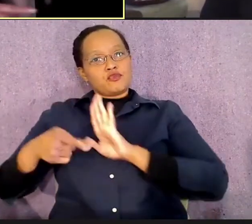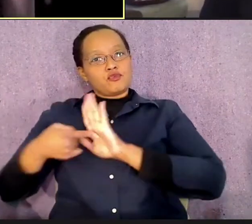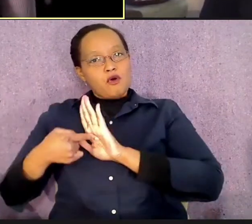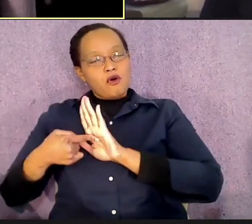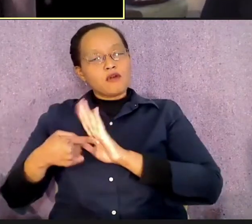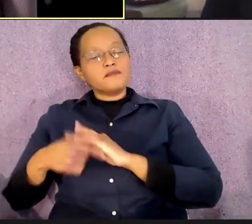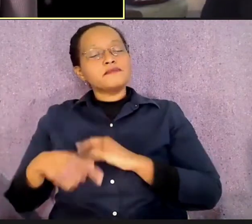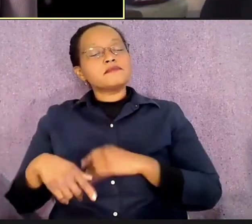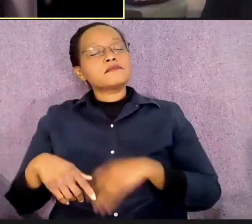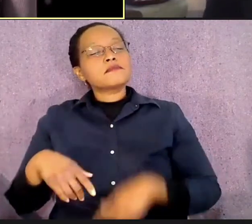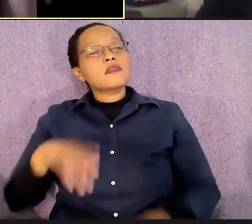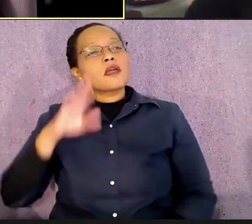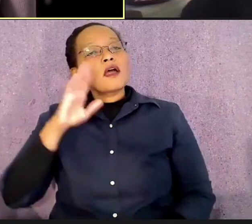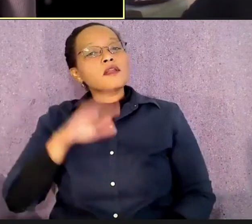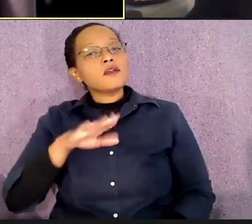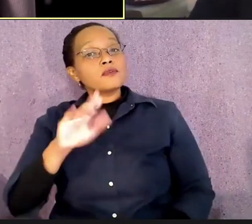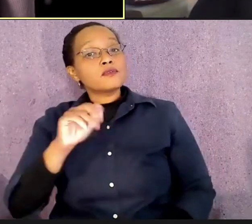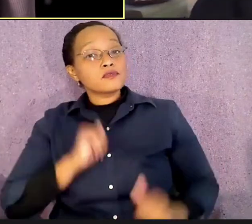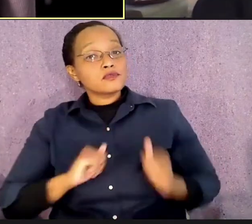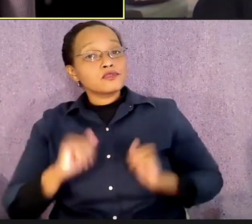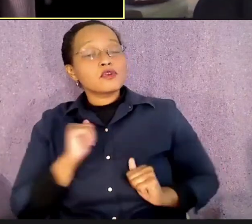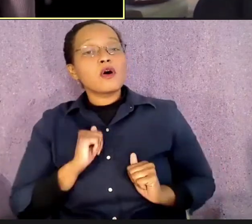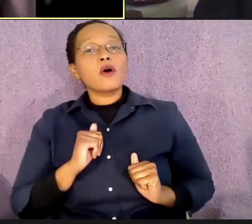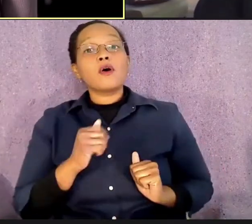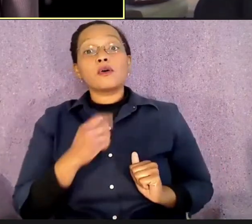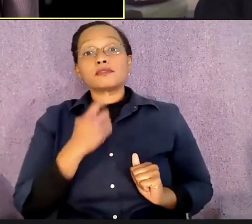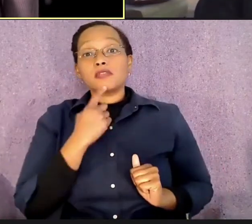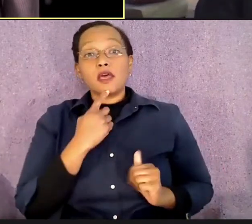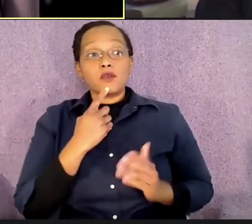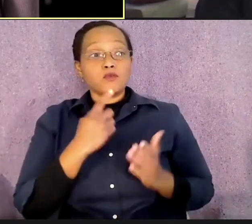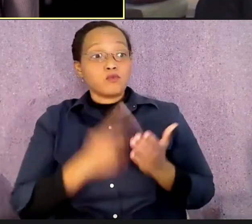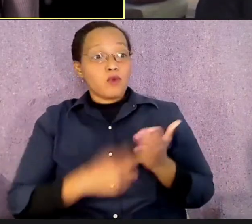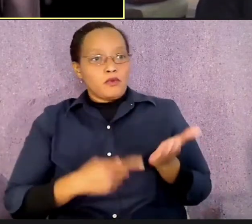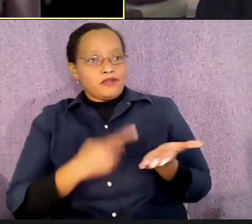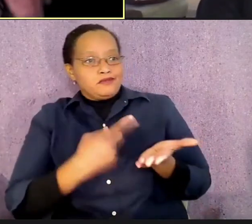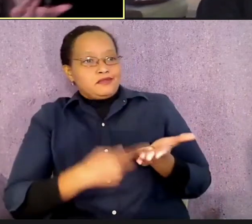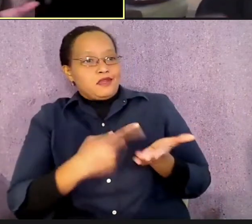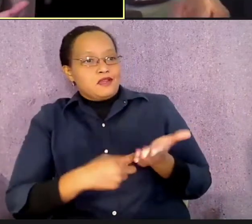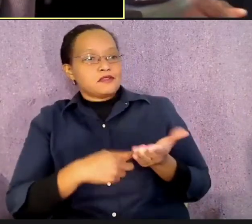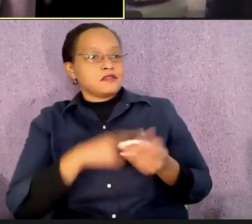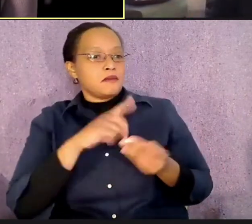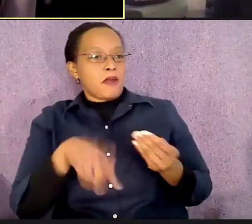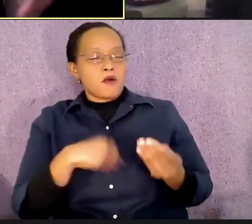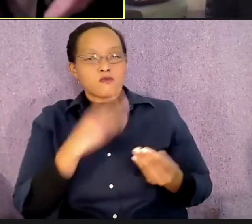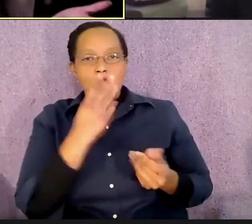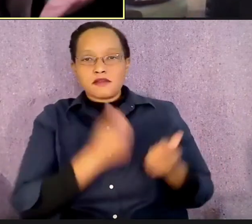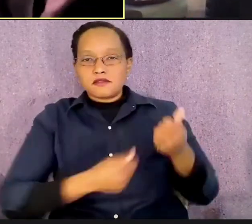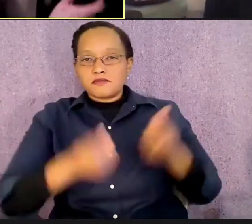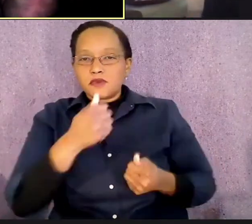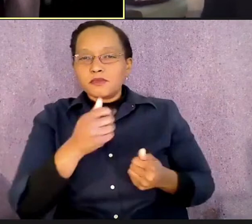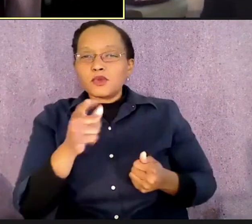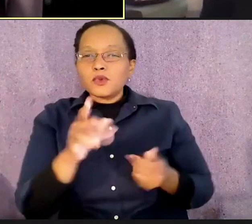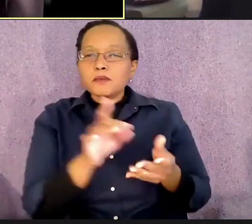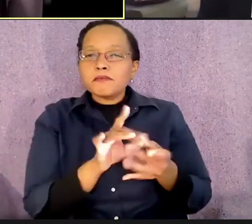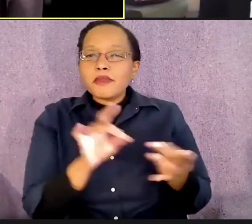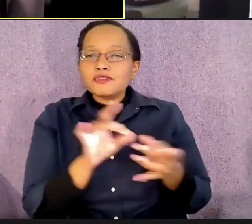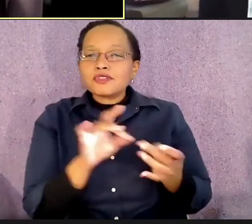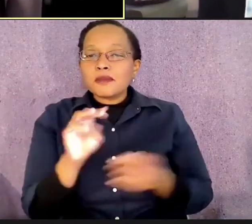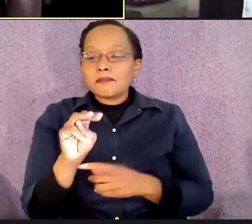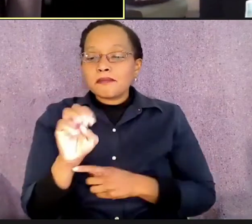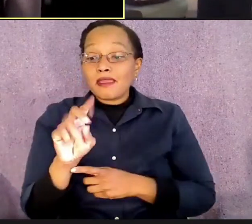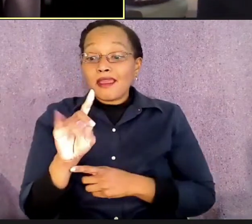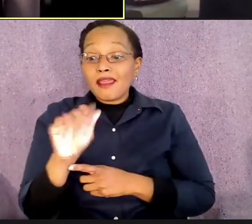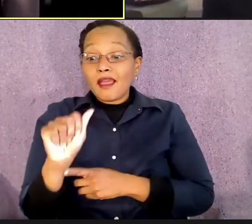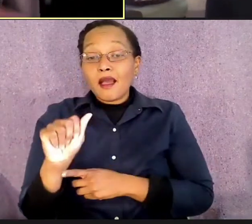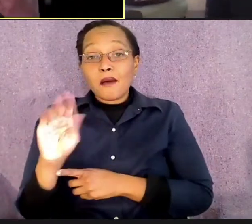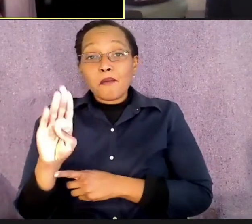mention, like in the What Do We Talk About When We Talk About White Supremacy, you mentioned how the media bias in terms of like, even no matter, for some journalists,